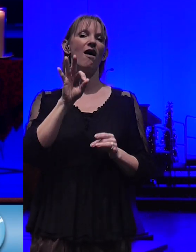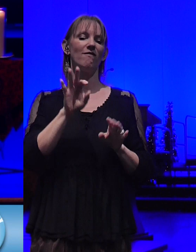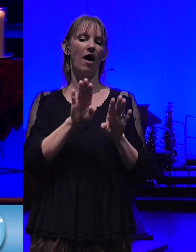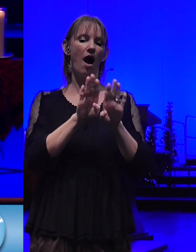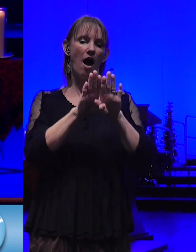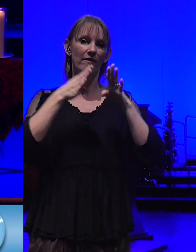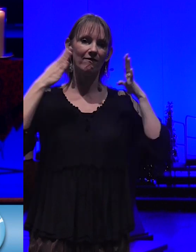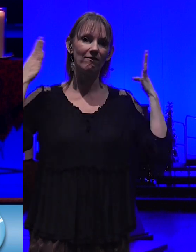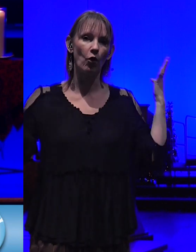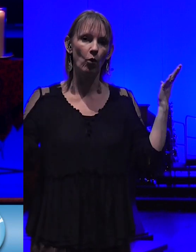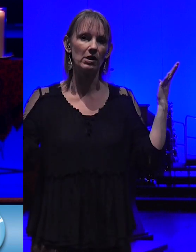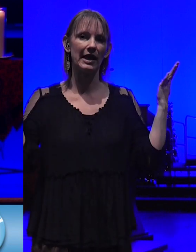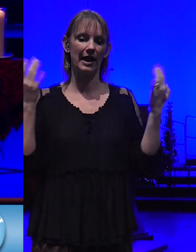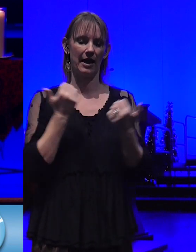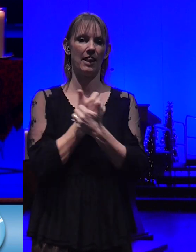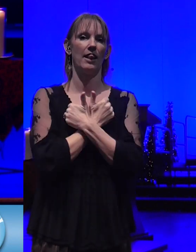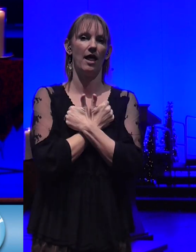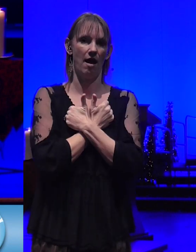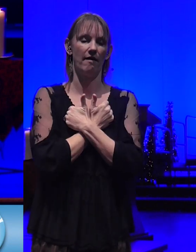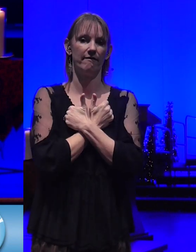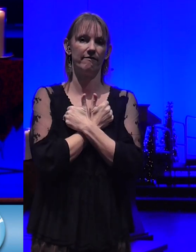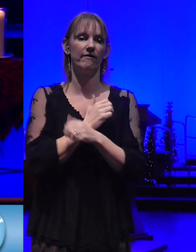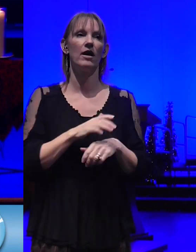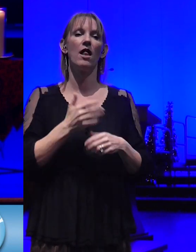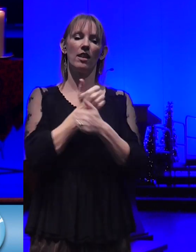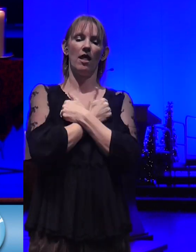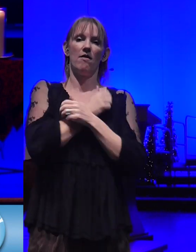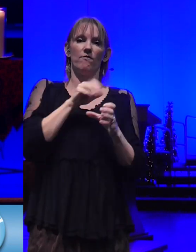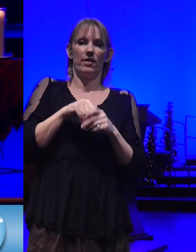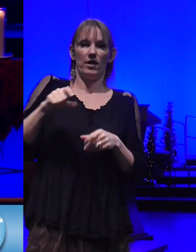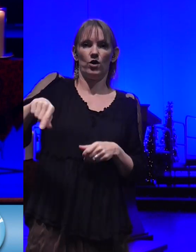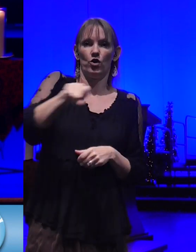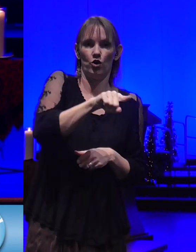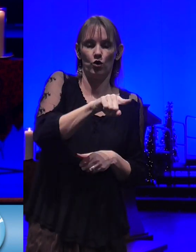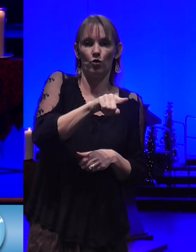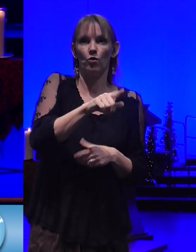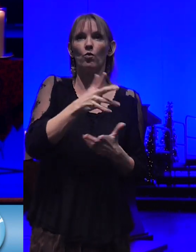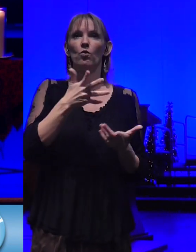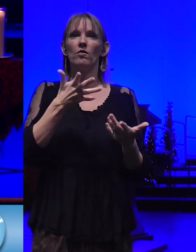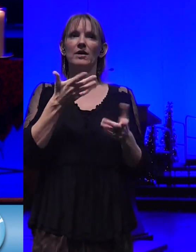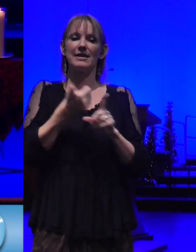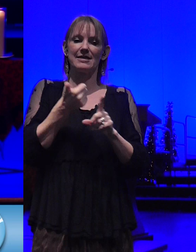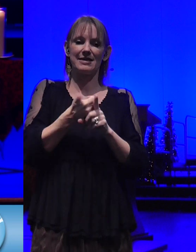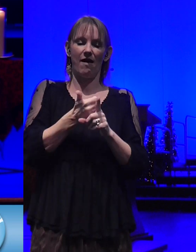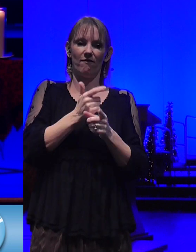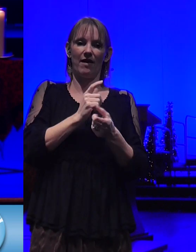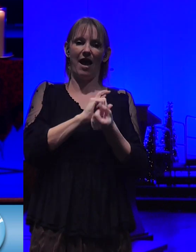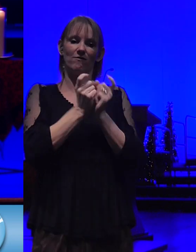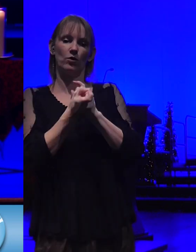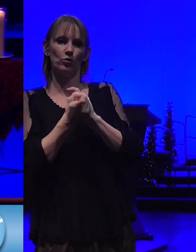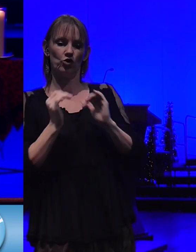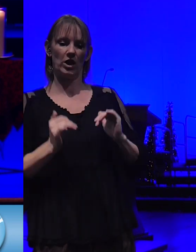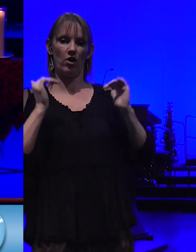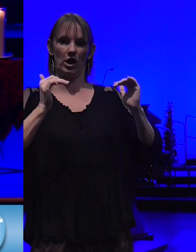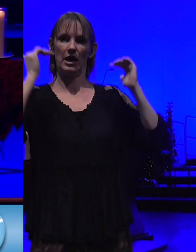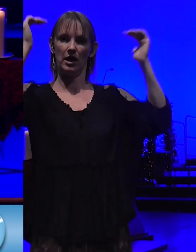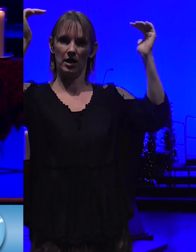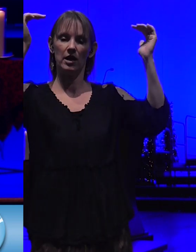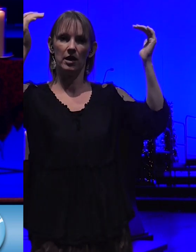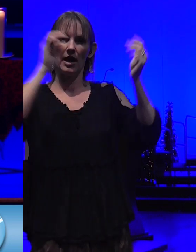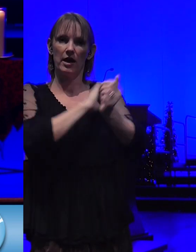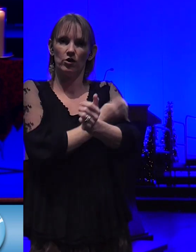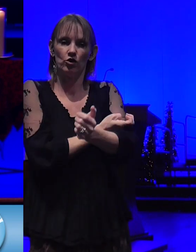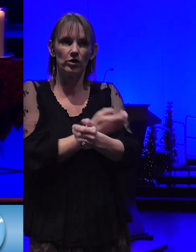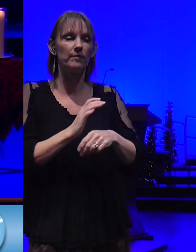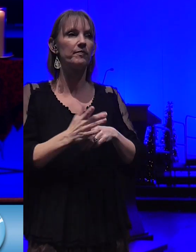love. This is love in you that is an evolutionary force.